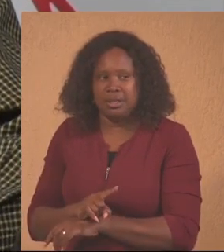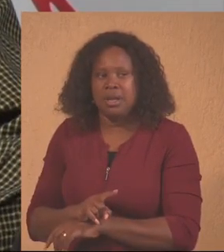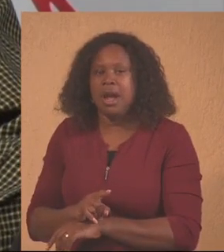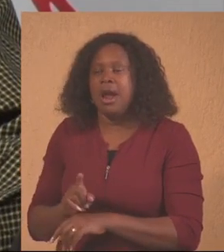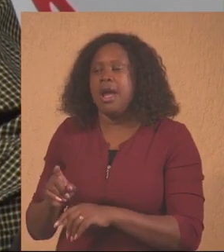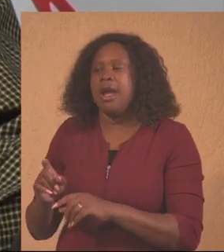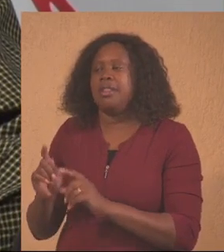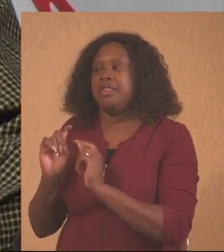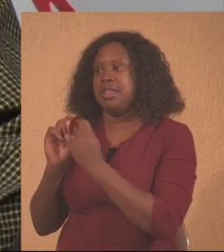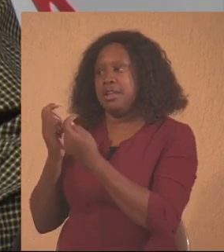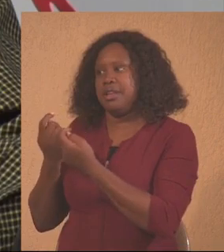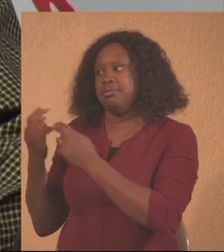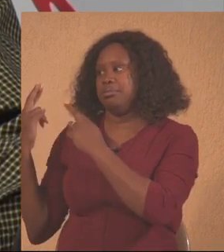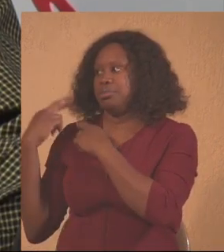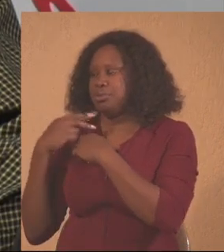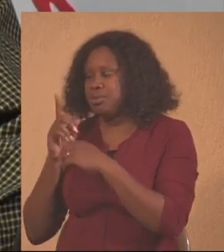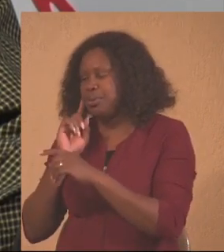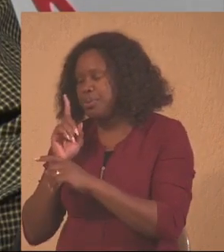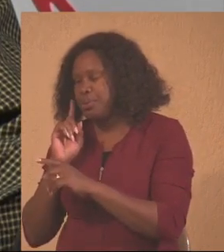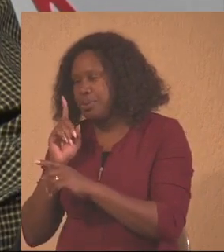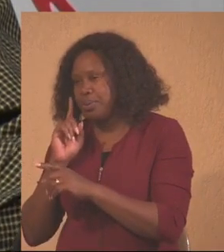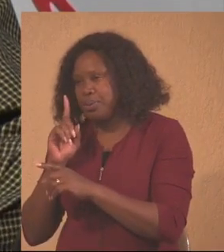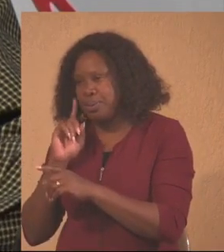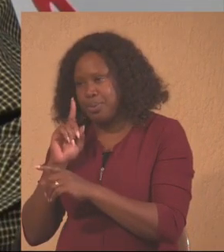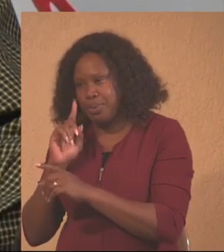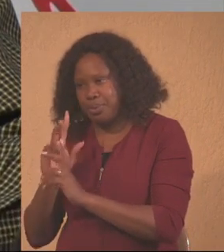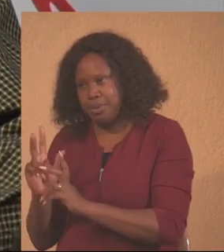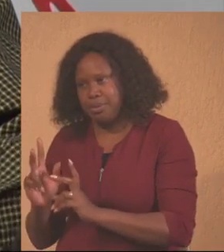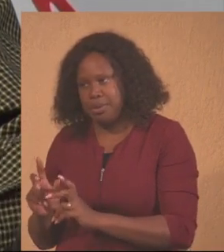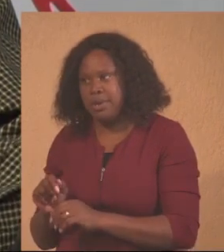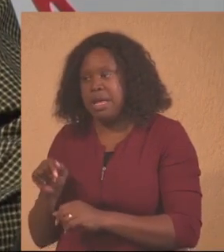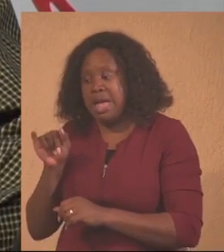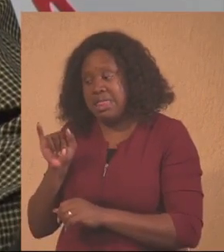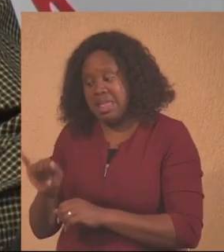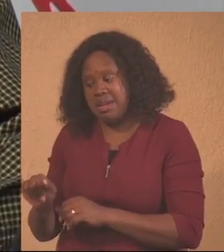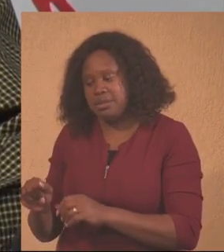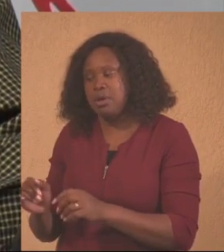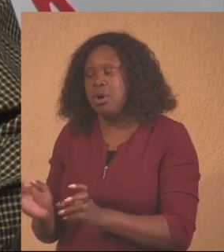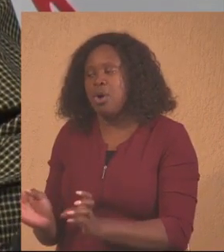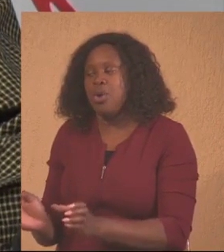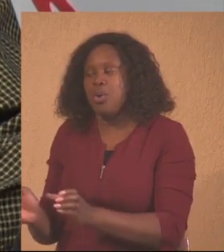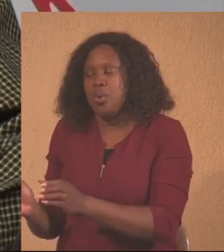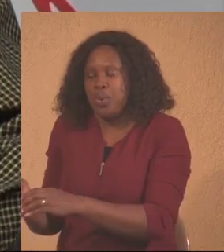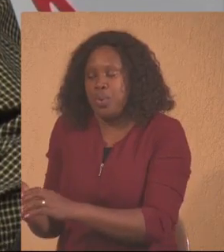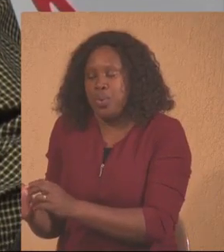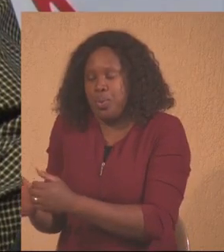the signs and symptoms. That is quarantine. Now,